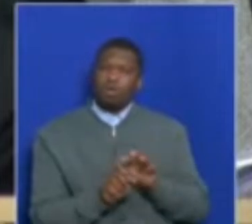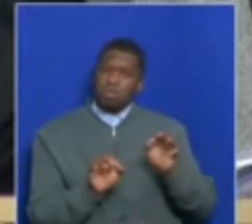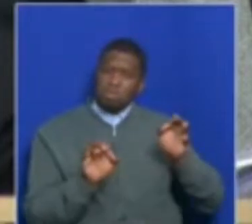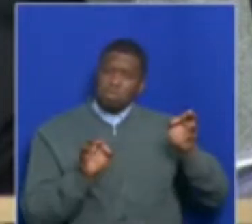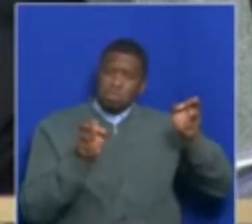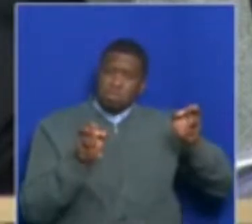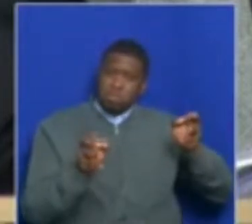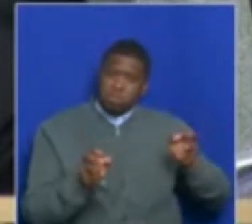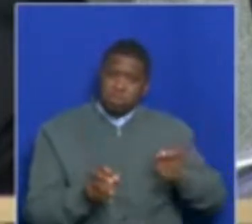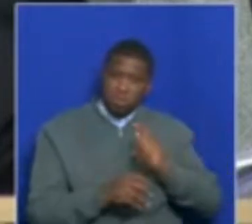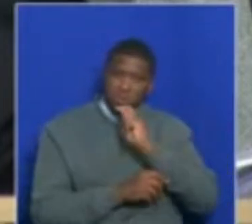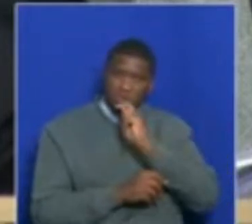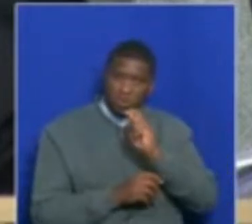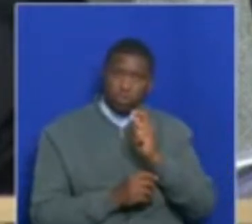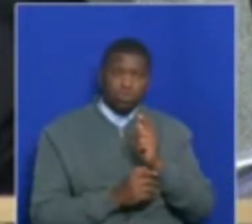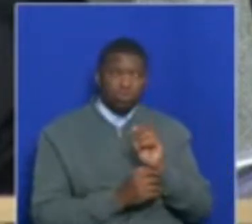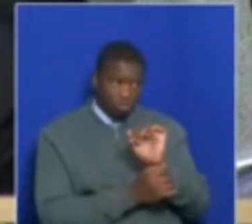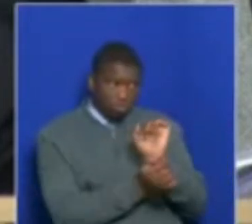convicted Bevan Loftus.